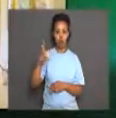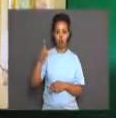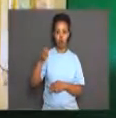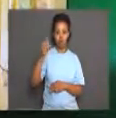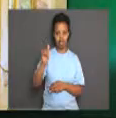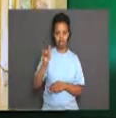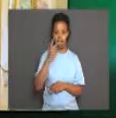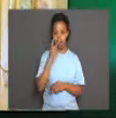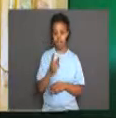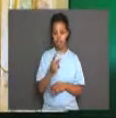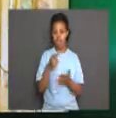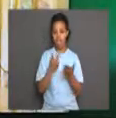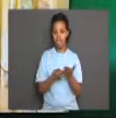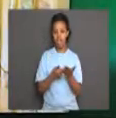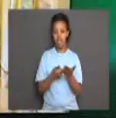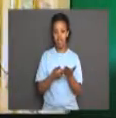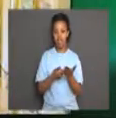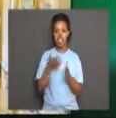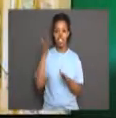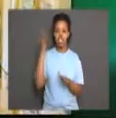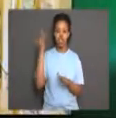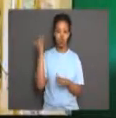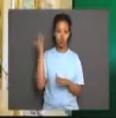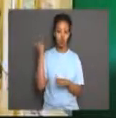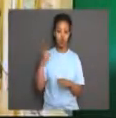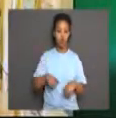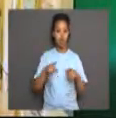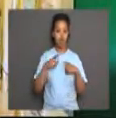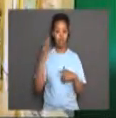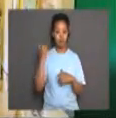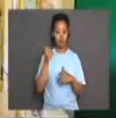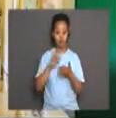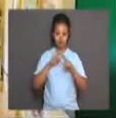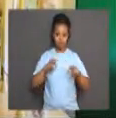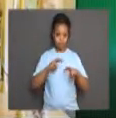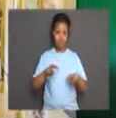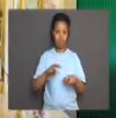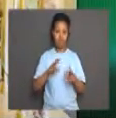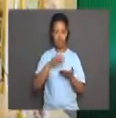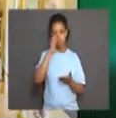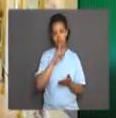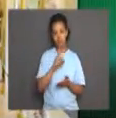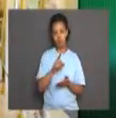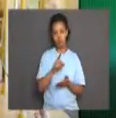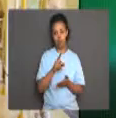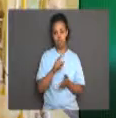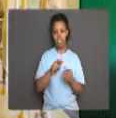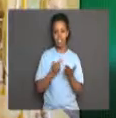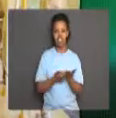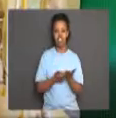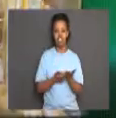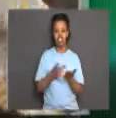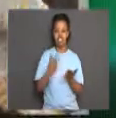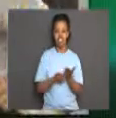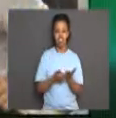Paleontology is the study of ancient life. Fossils are the main focus of this